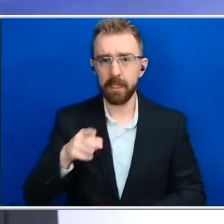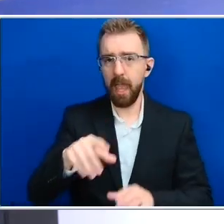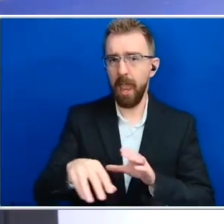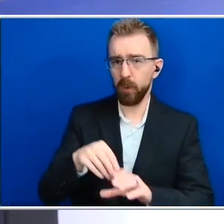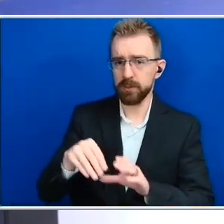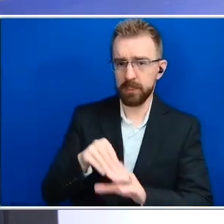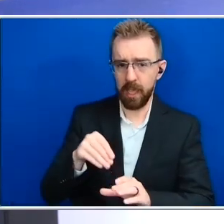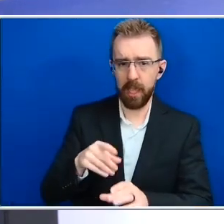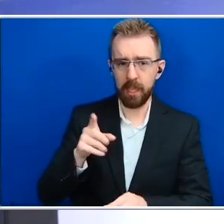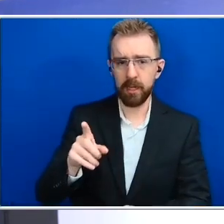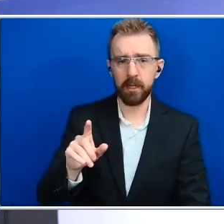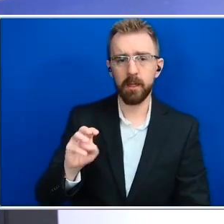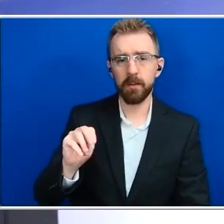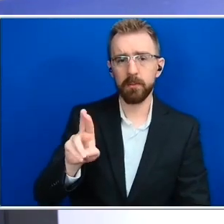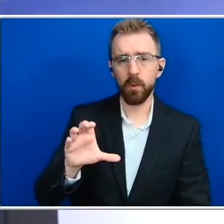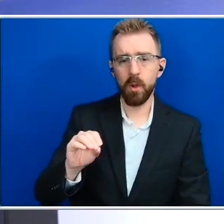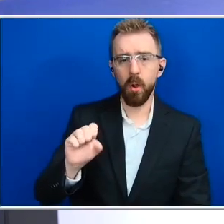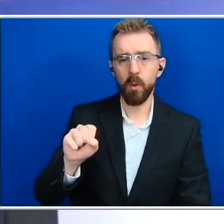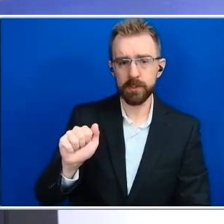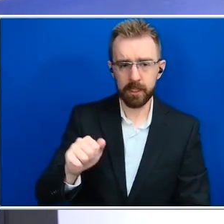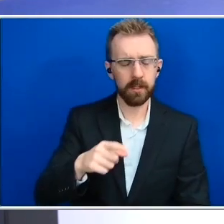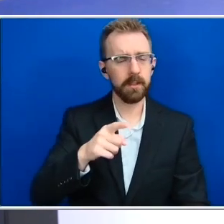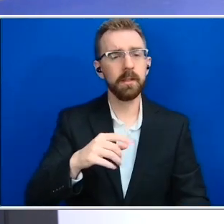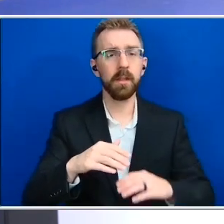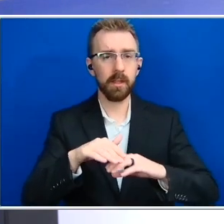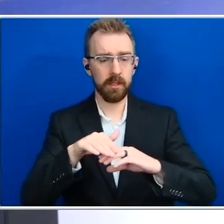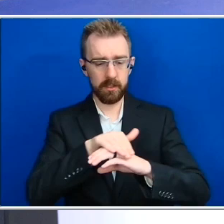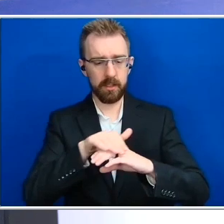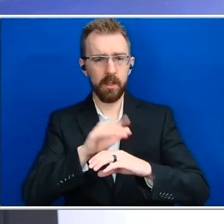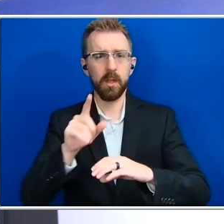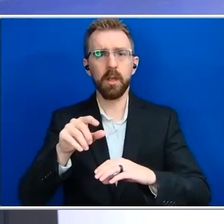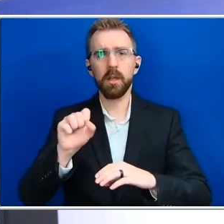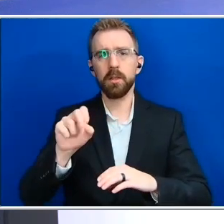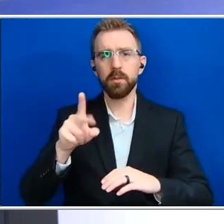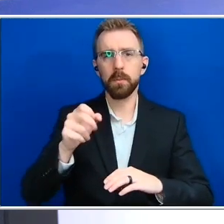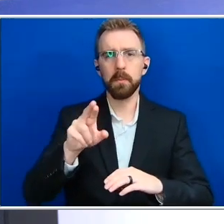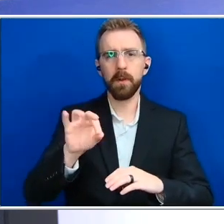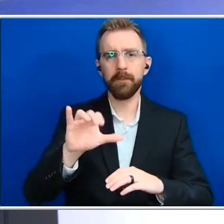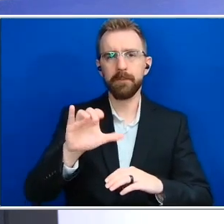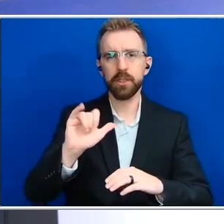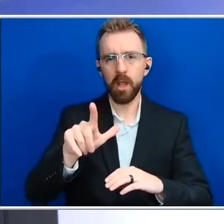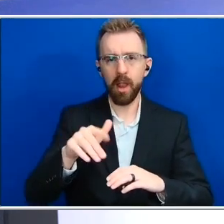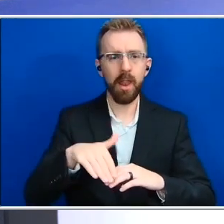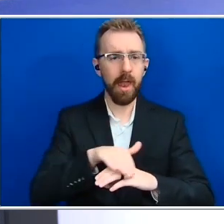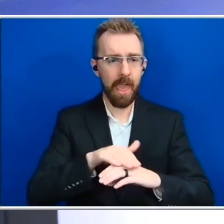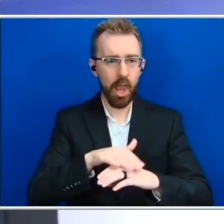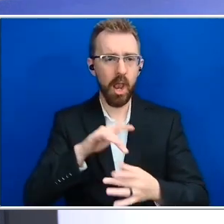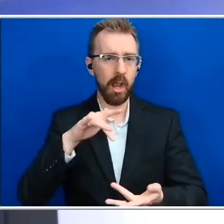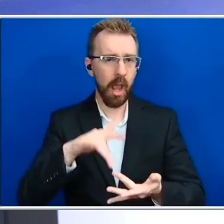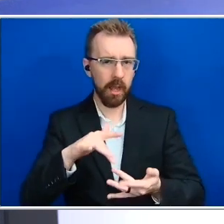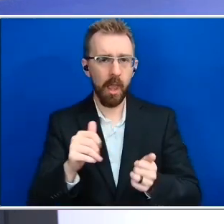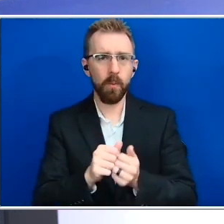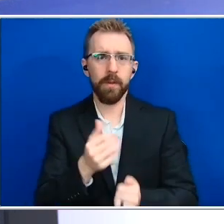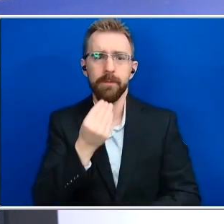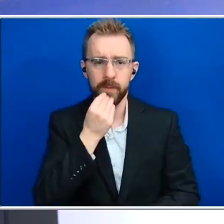mucosa. Therefore, right? this is where the superficial layer is and is in contact with the food. And this is